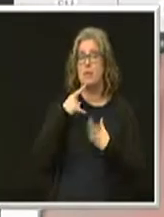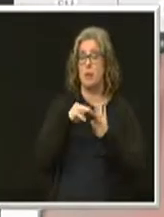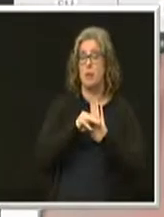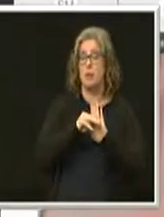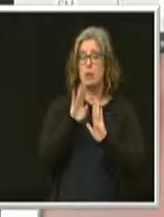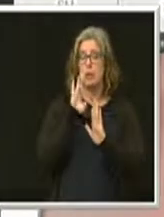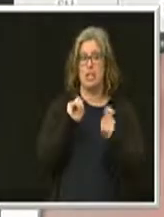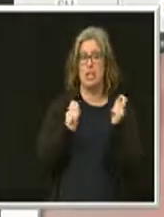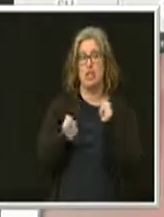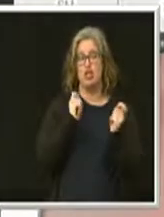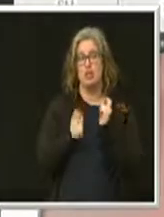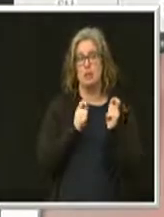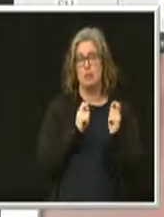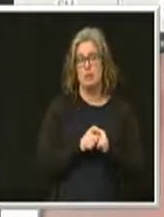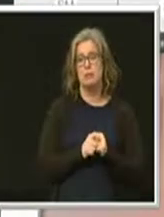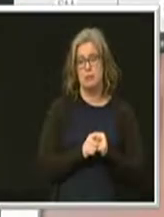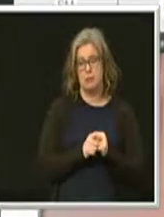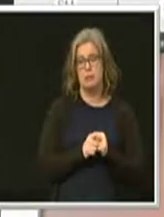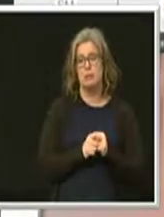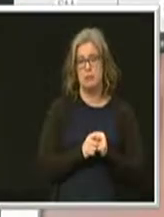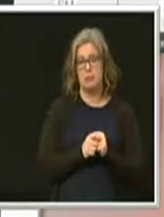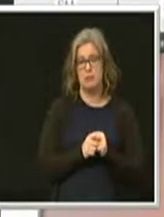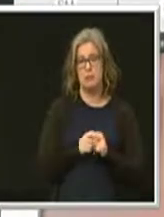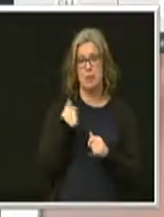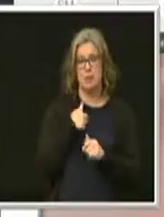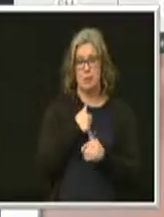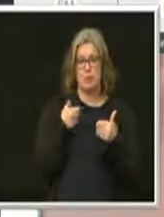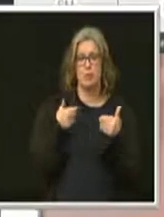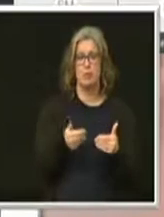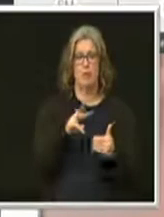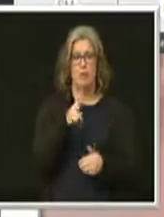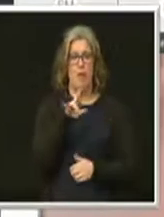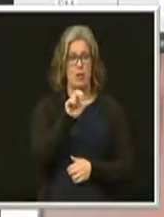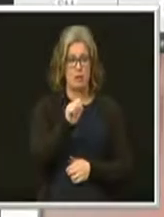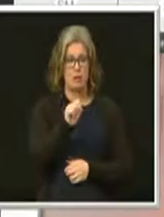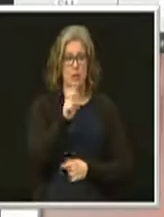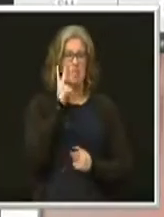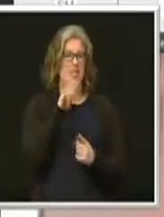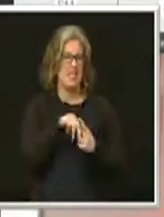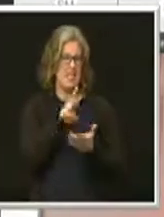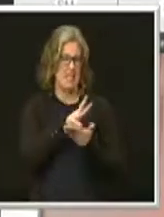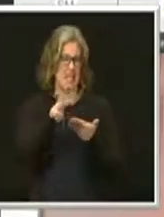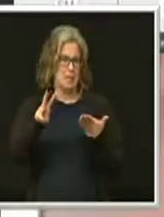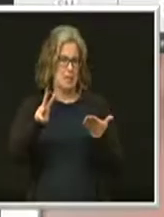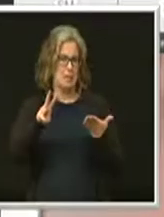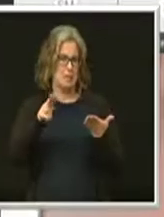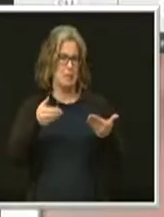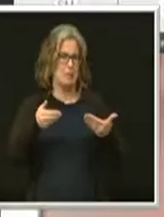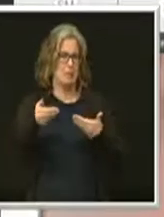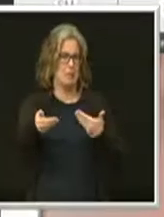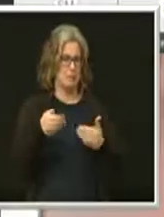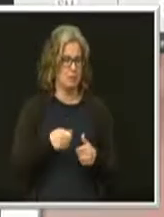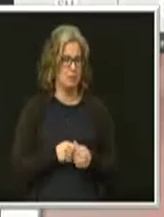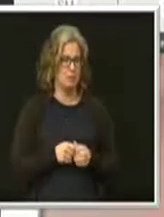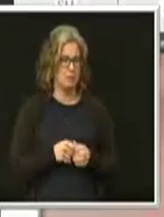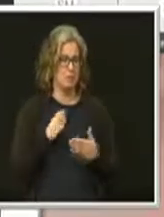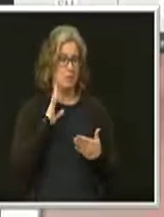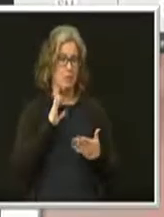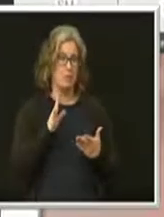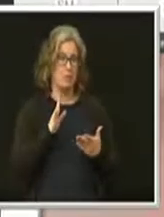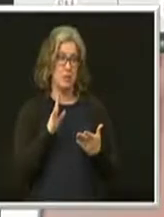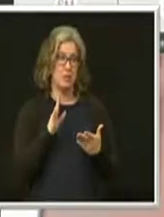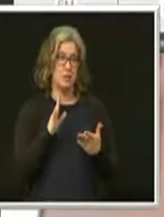are going to be changing as we move through the virus. Obviously, that's 6 weeks from now. It's probably